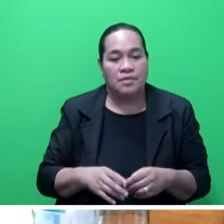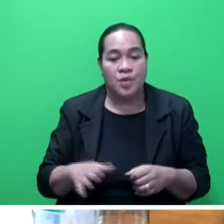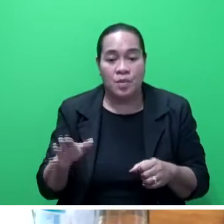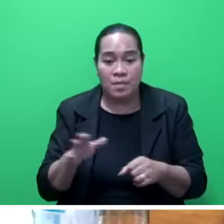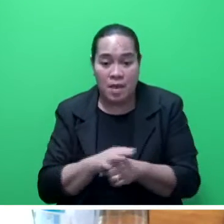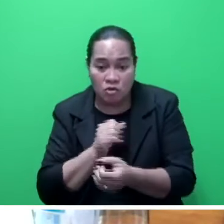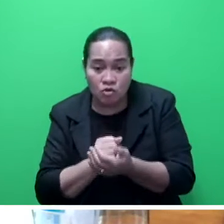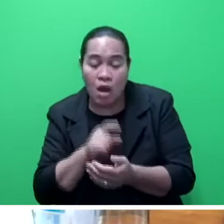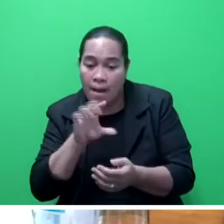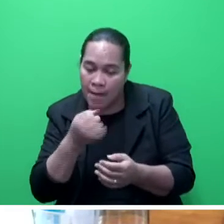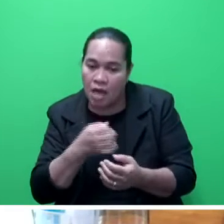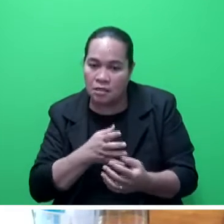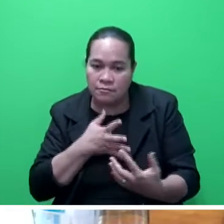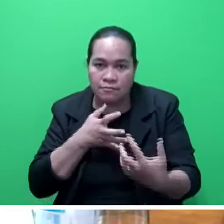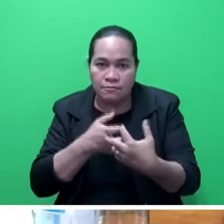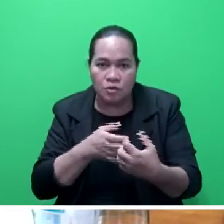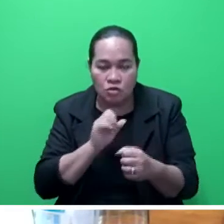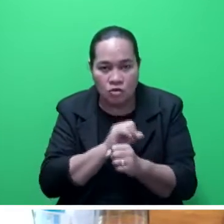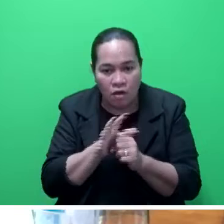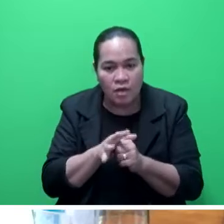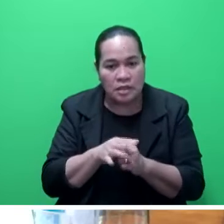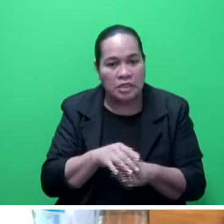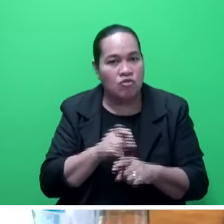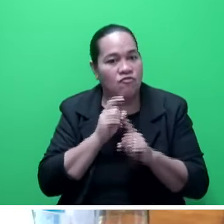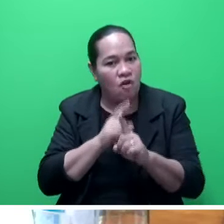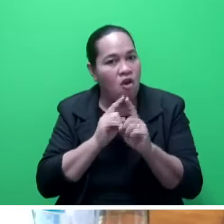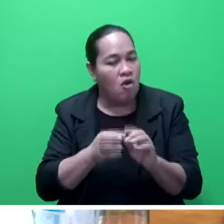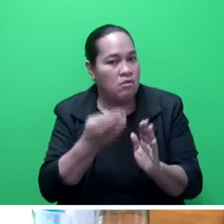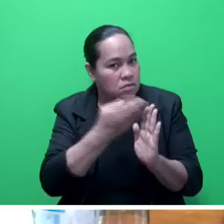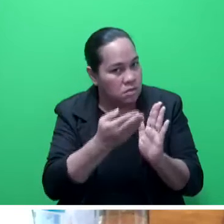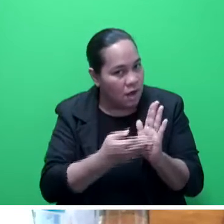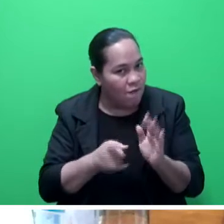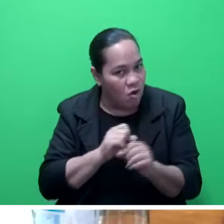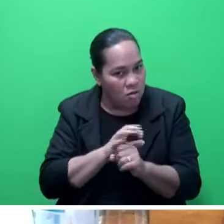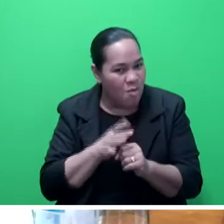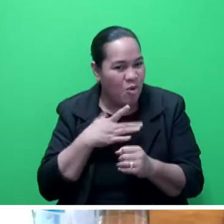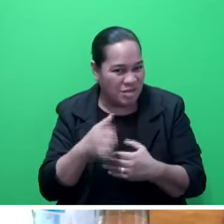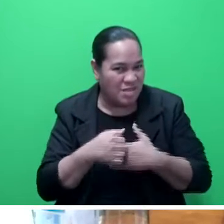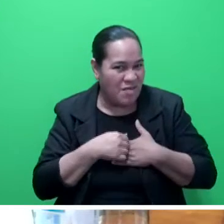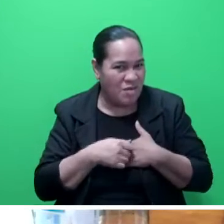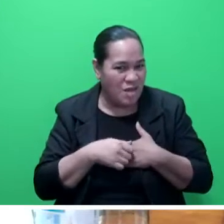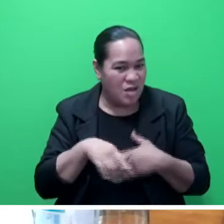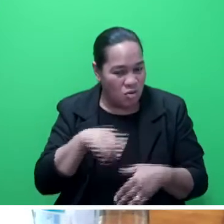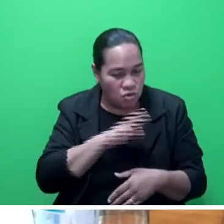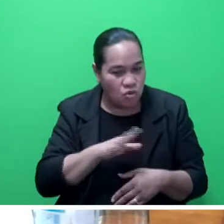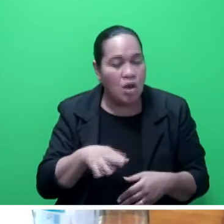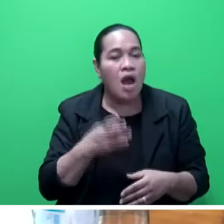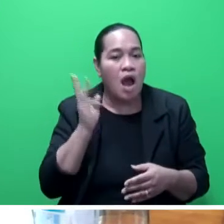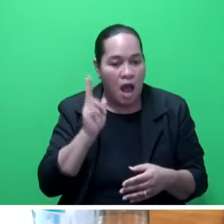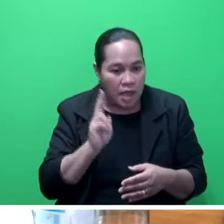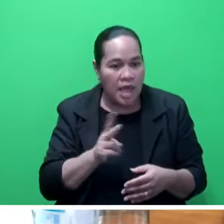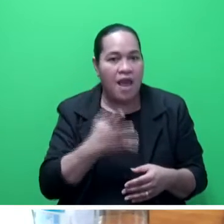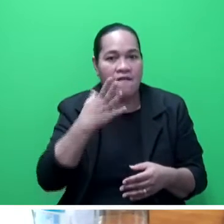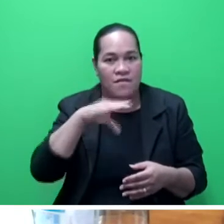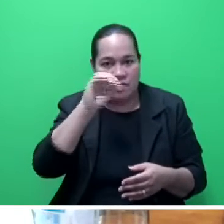COVID-19 Safe School Reopening Protocol for the safety of our children, the Ministry released a further